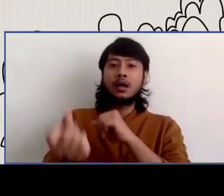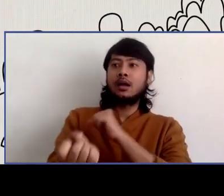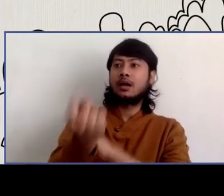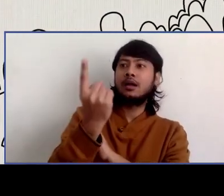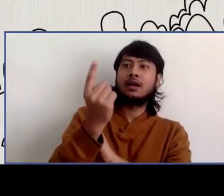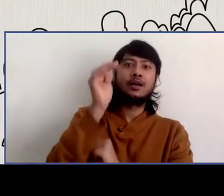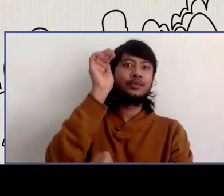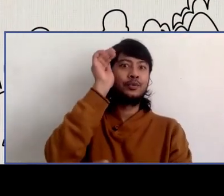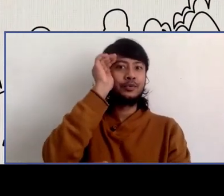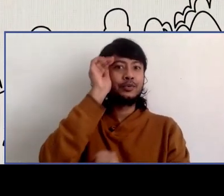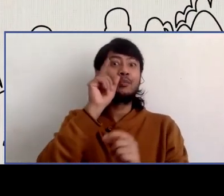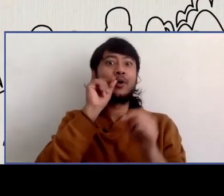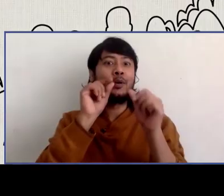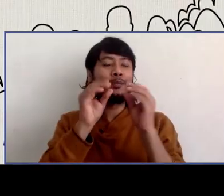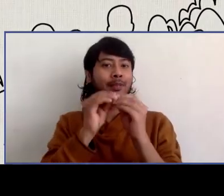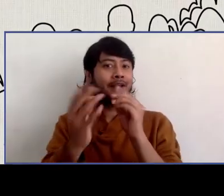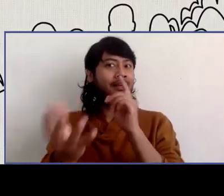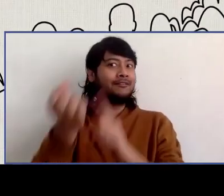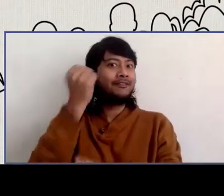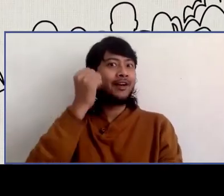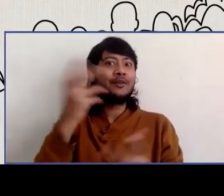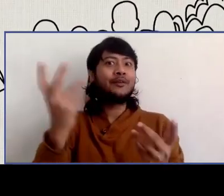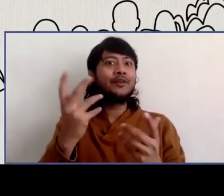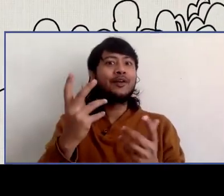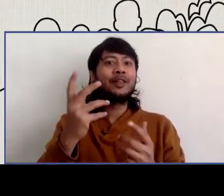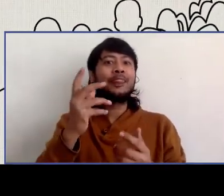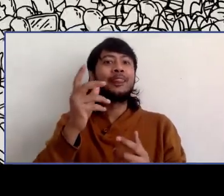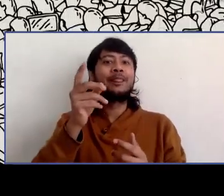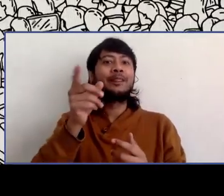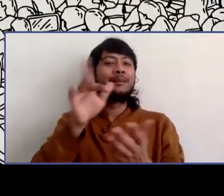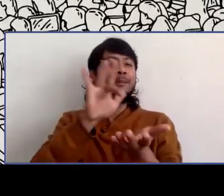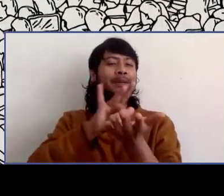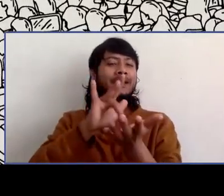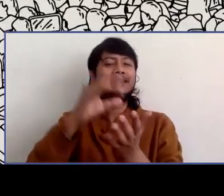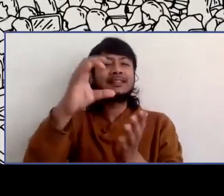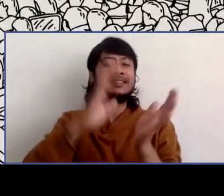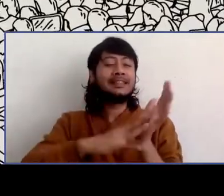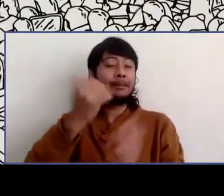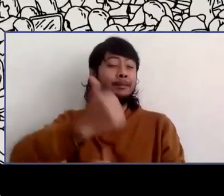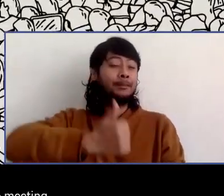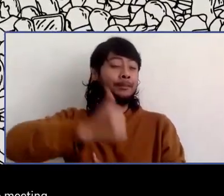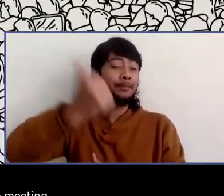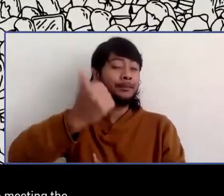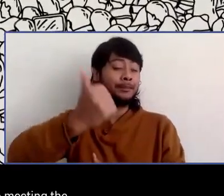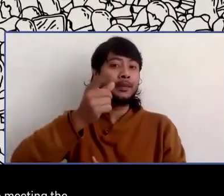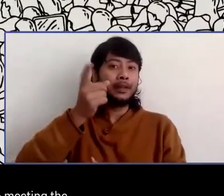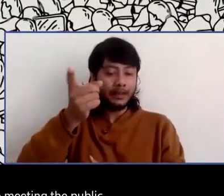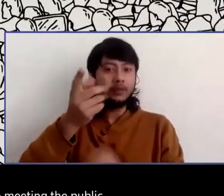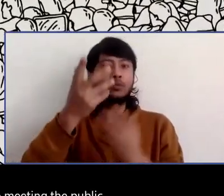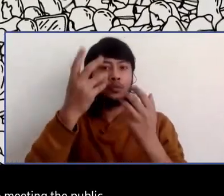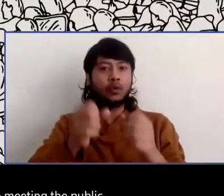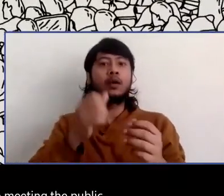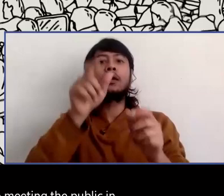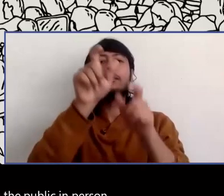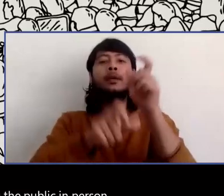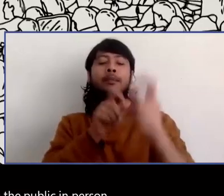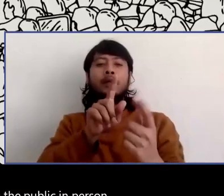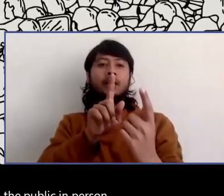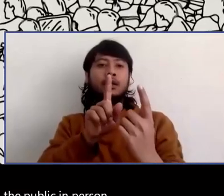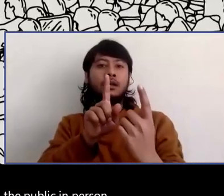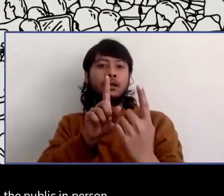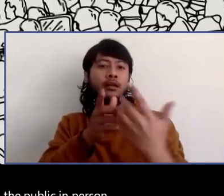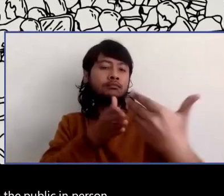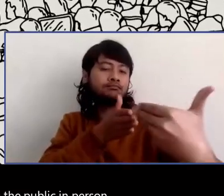one who saw that. And it said that the chief minister was open to meeting the public in person. And Bharat just jumped